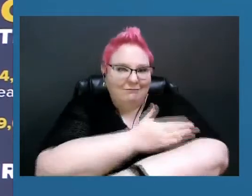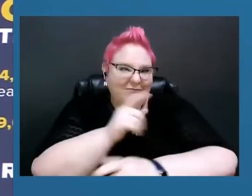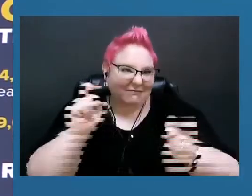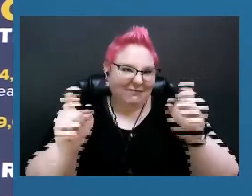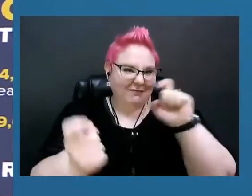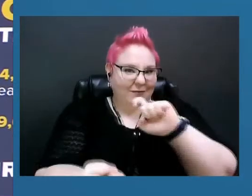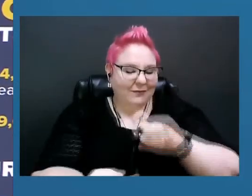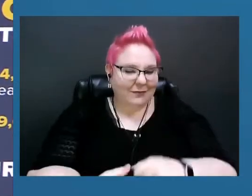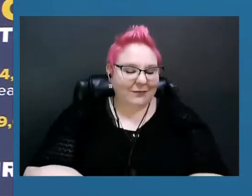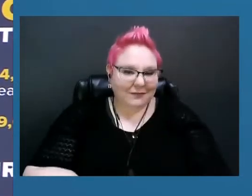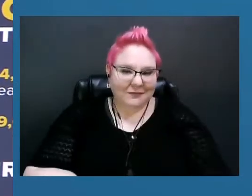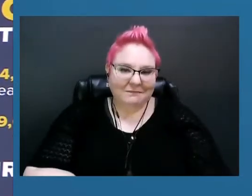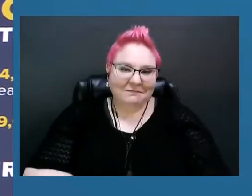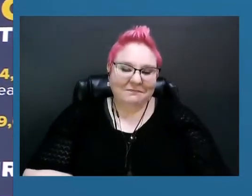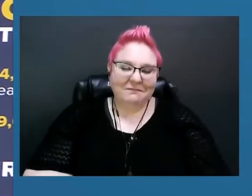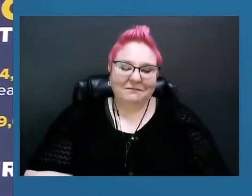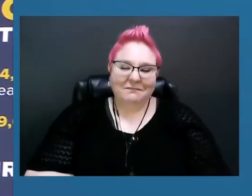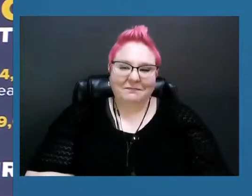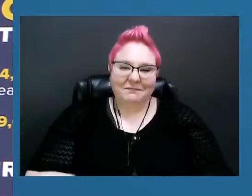And